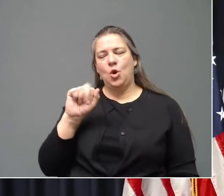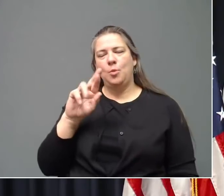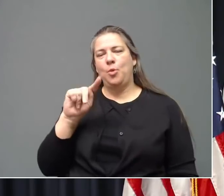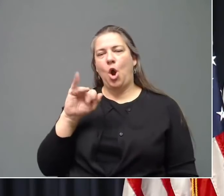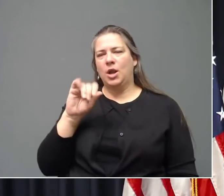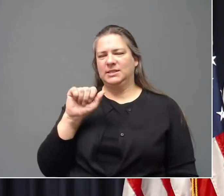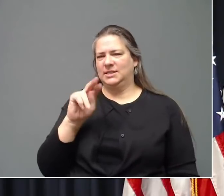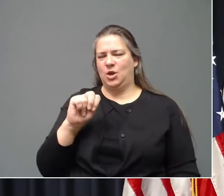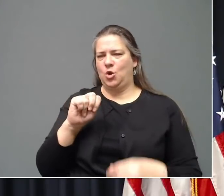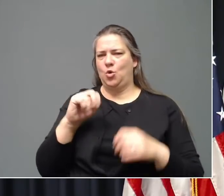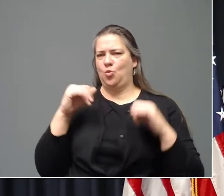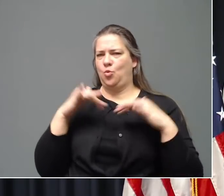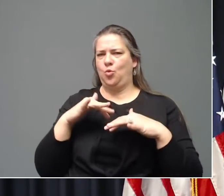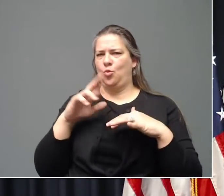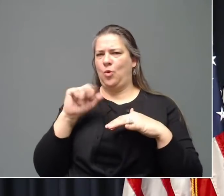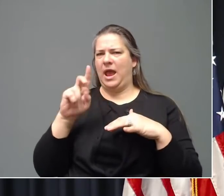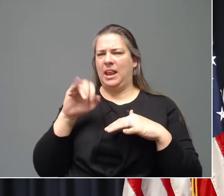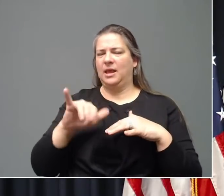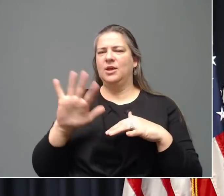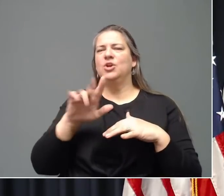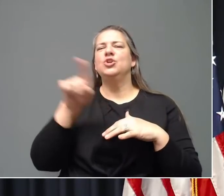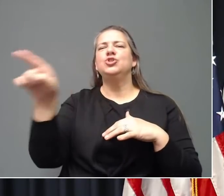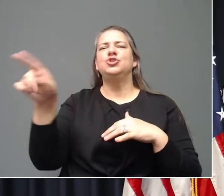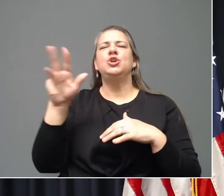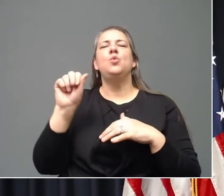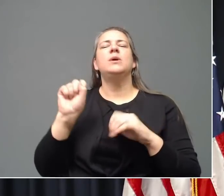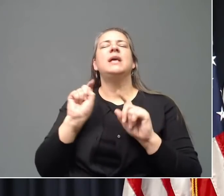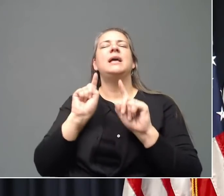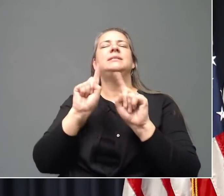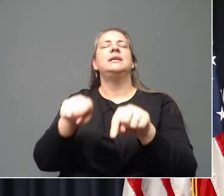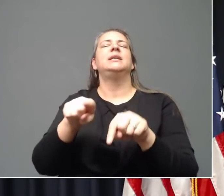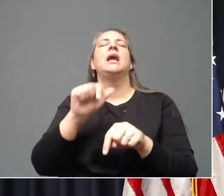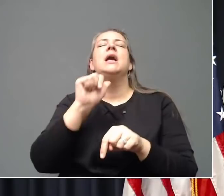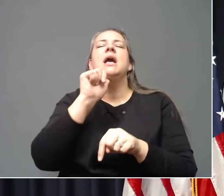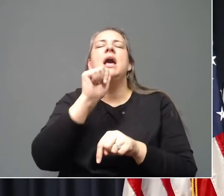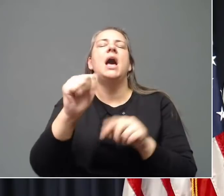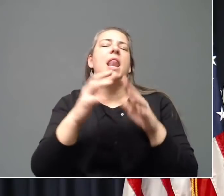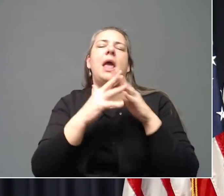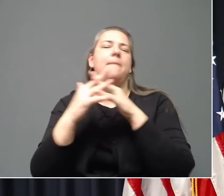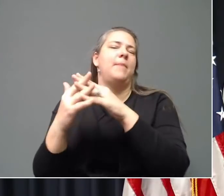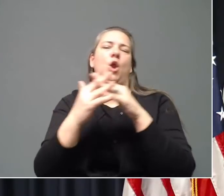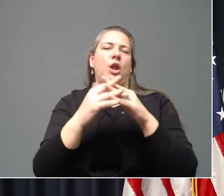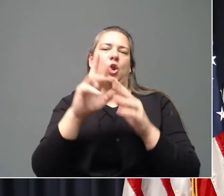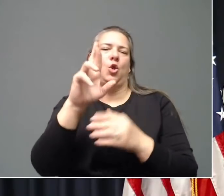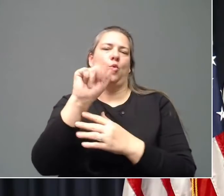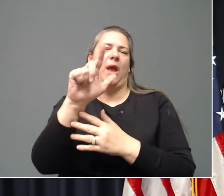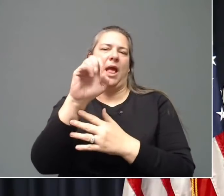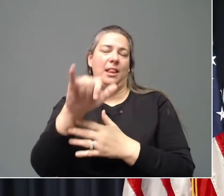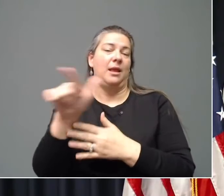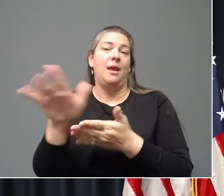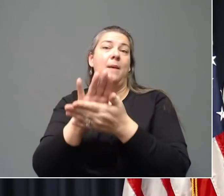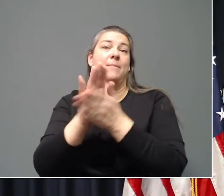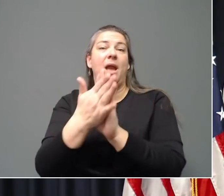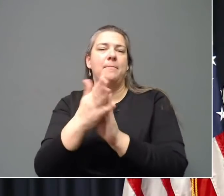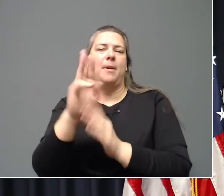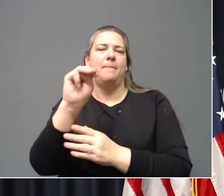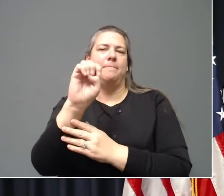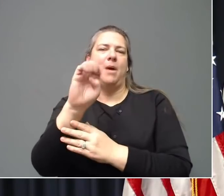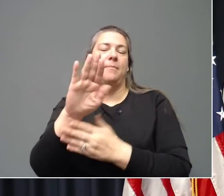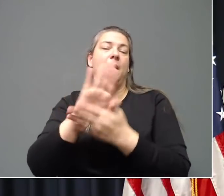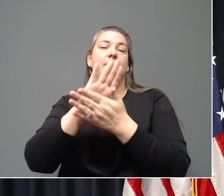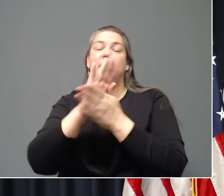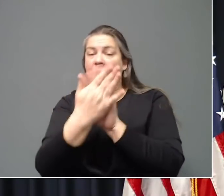was attending an un-American rally, a rally that turned into a mob, that turned into a domestic terror